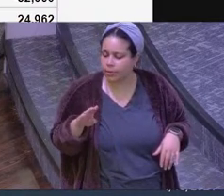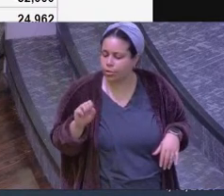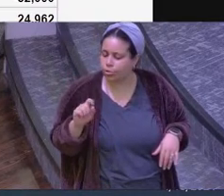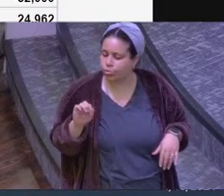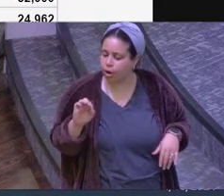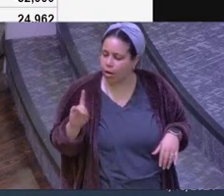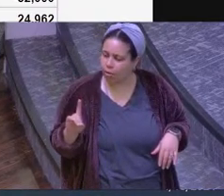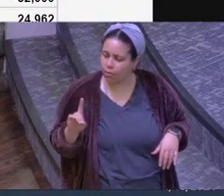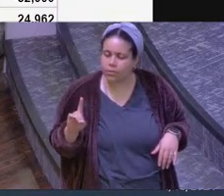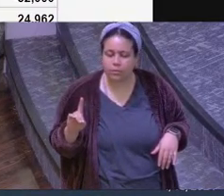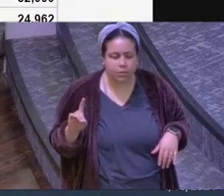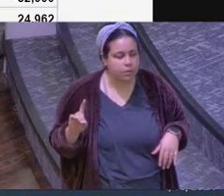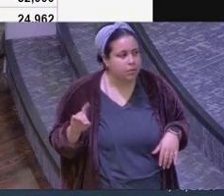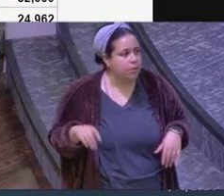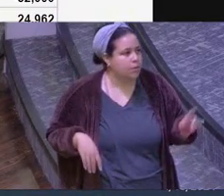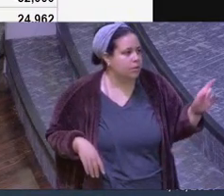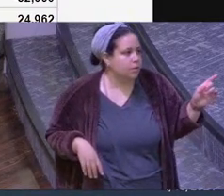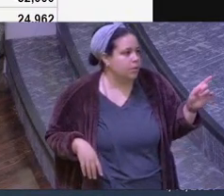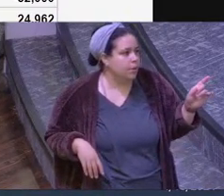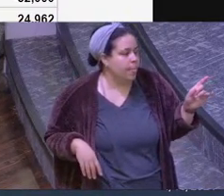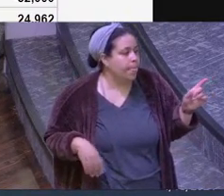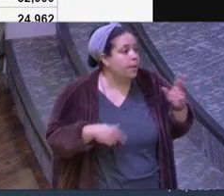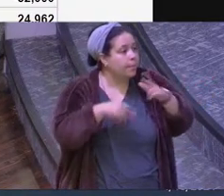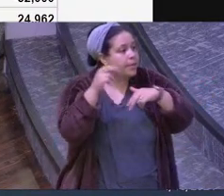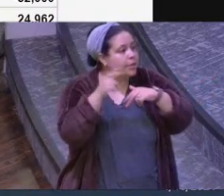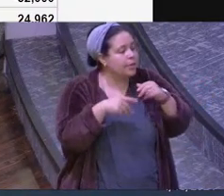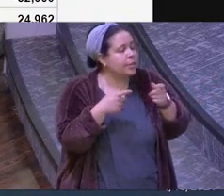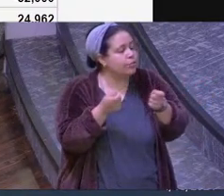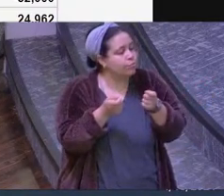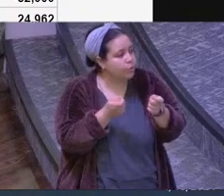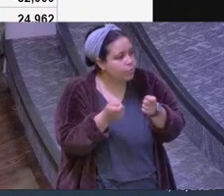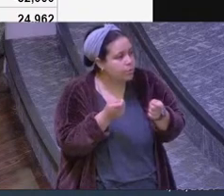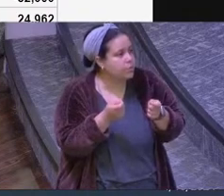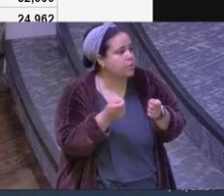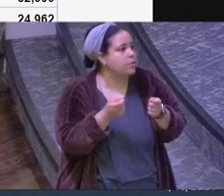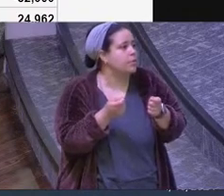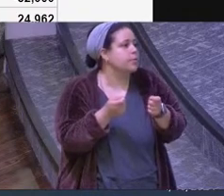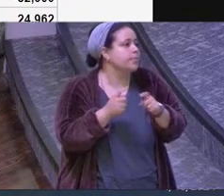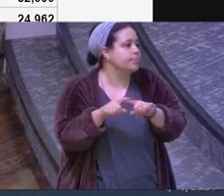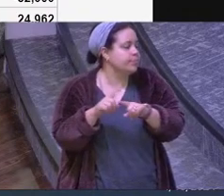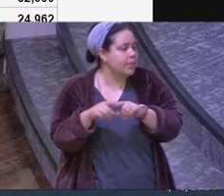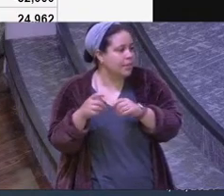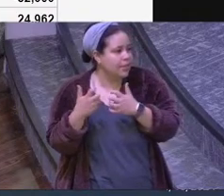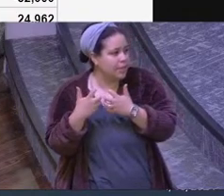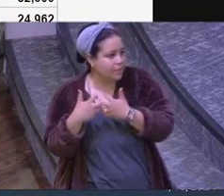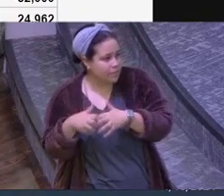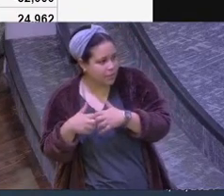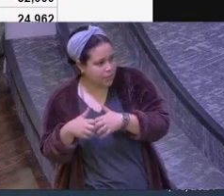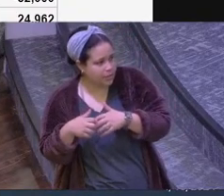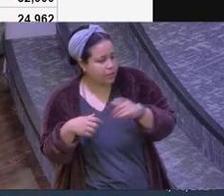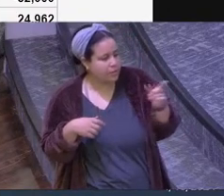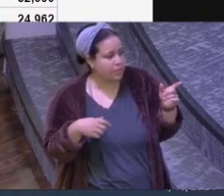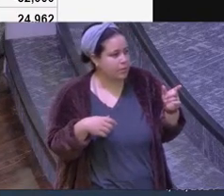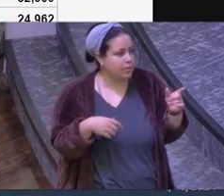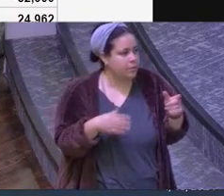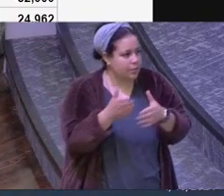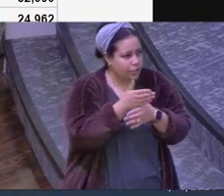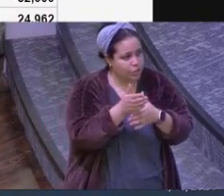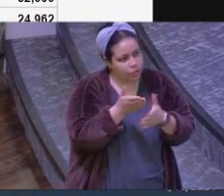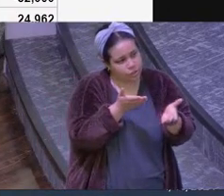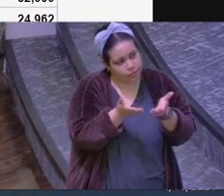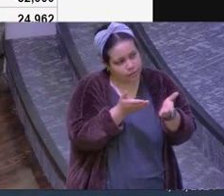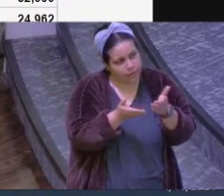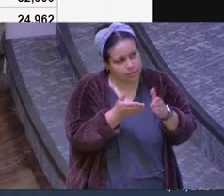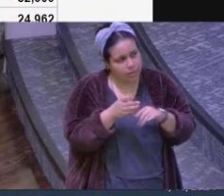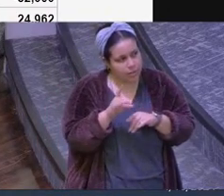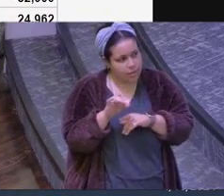systems. Building automation controls, that's actually 10 facilities. Our shared services, I think Mr. Denson